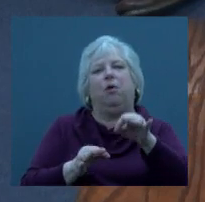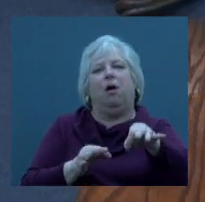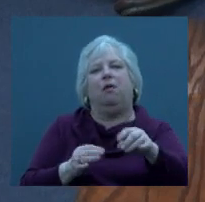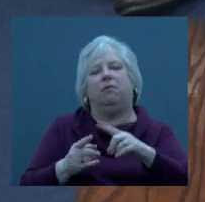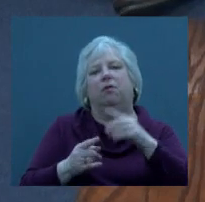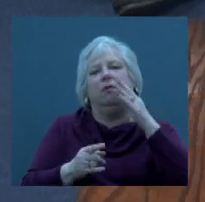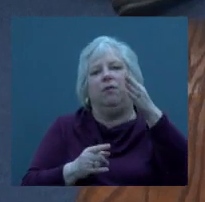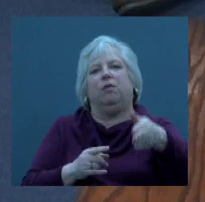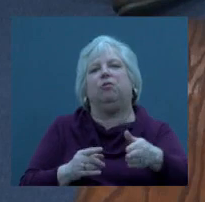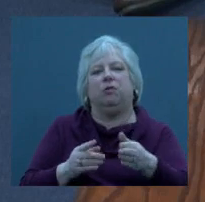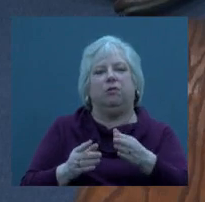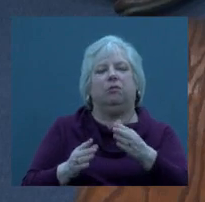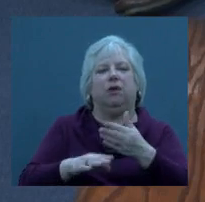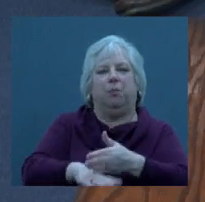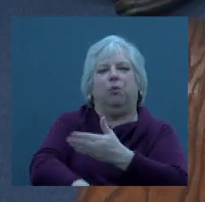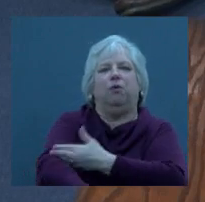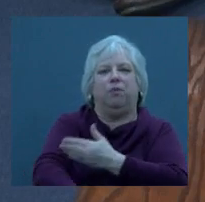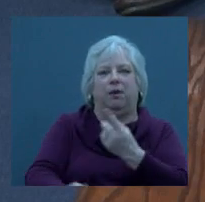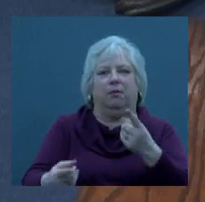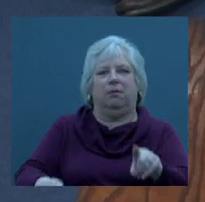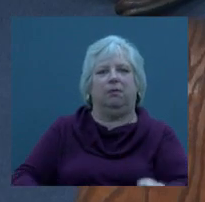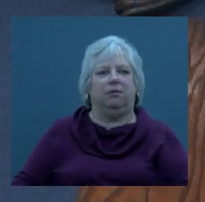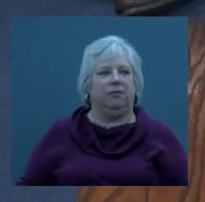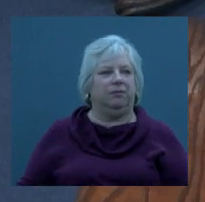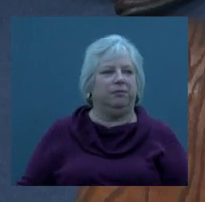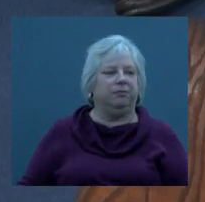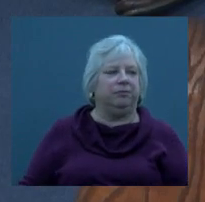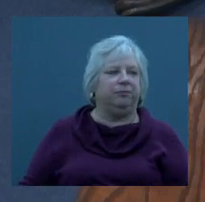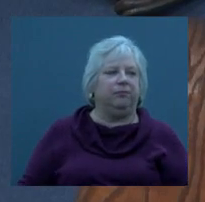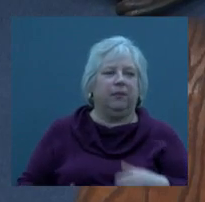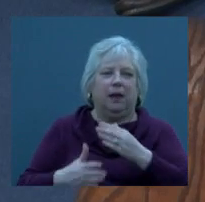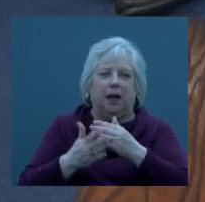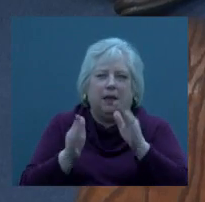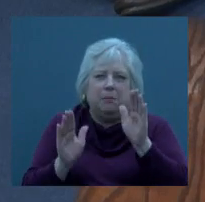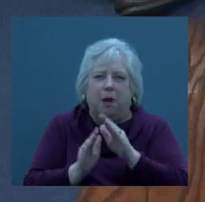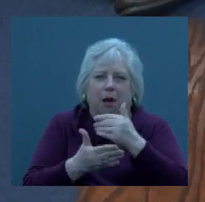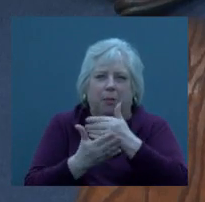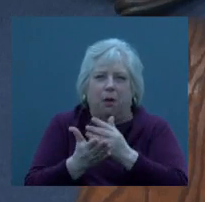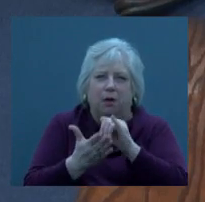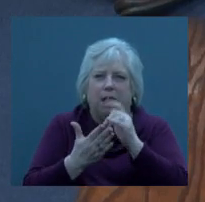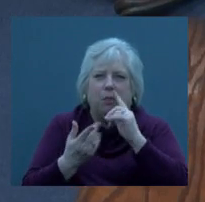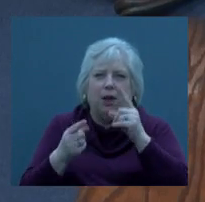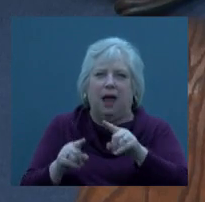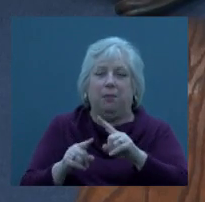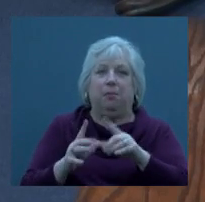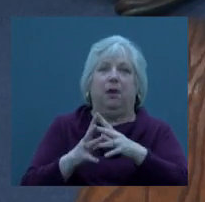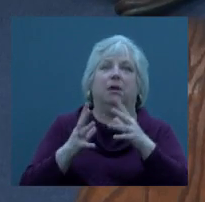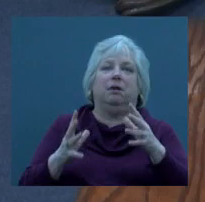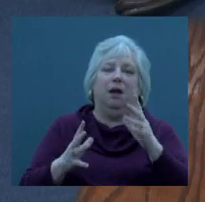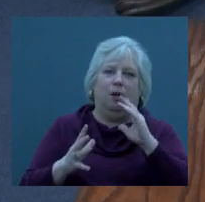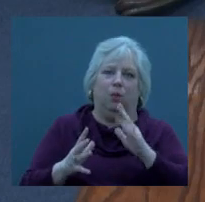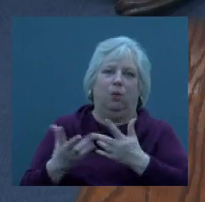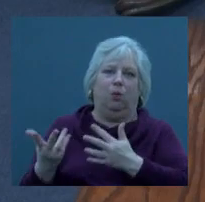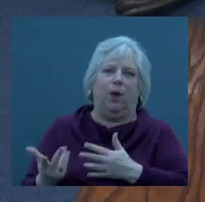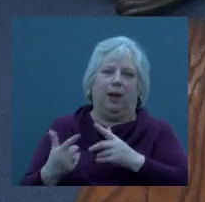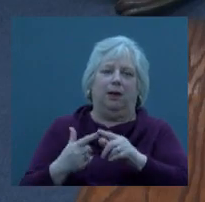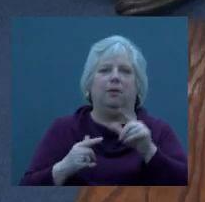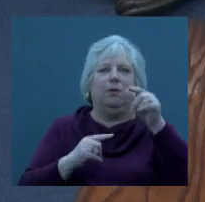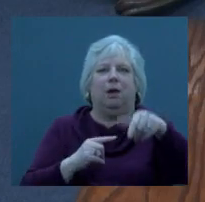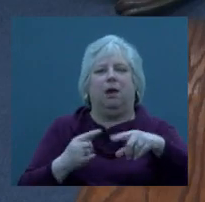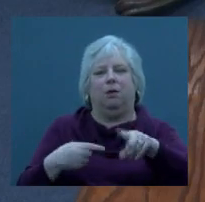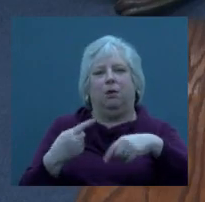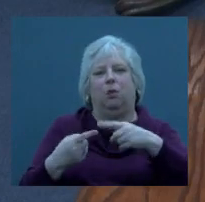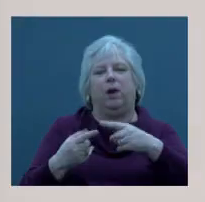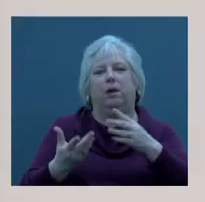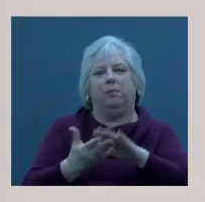to be done. Okay. So a small part of that will be done, and a bunch of it will wait till later when it does develop.